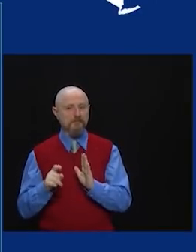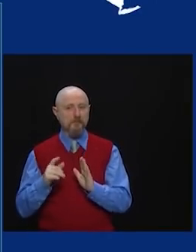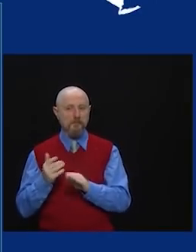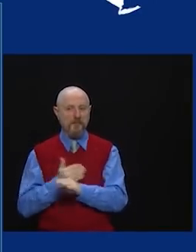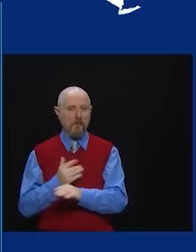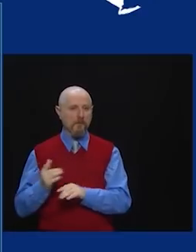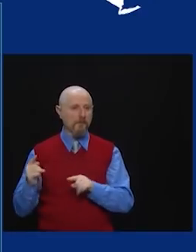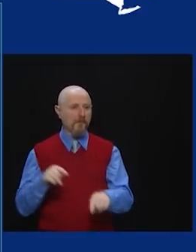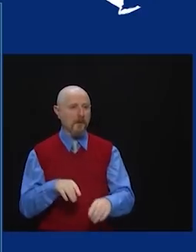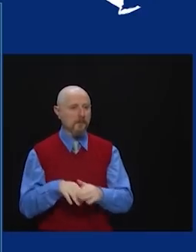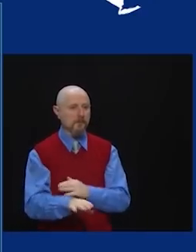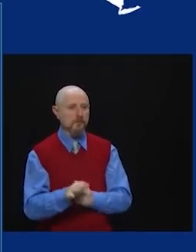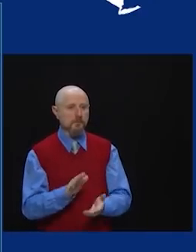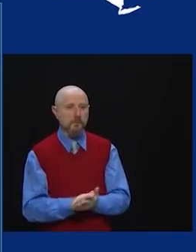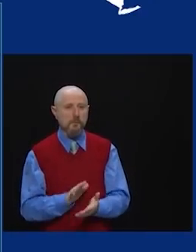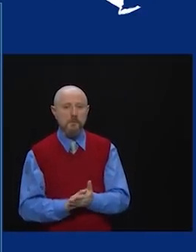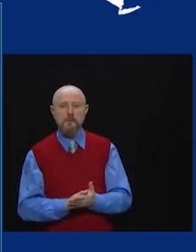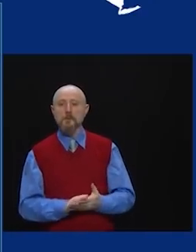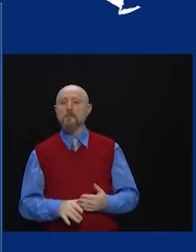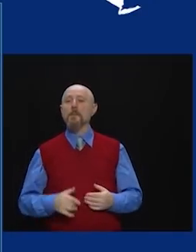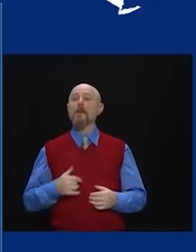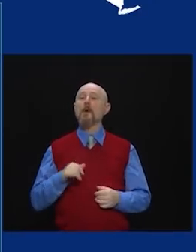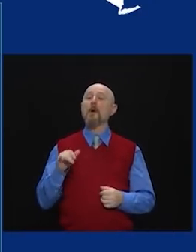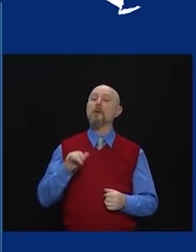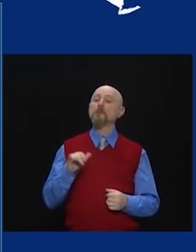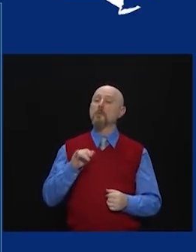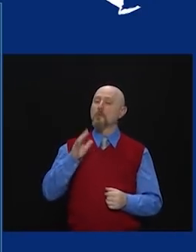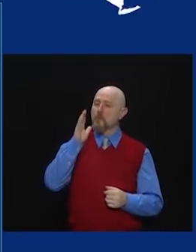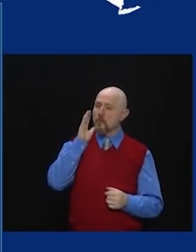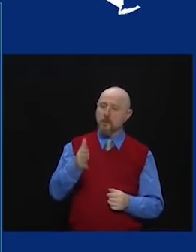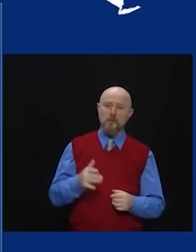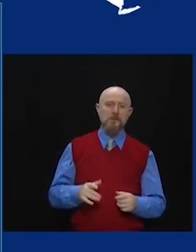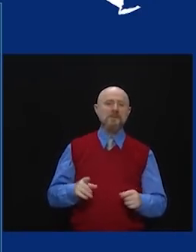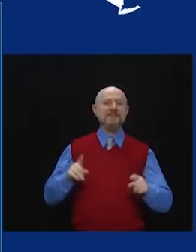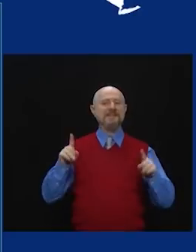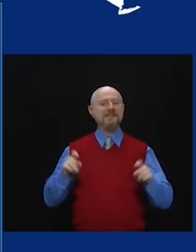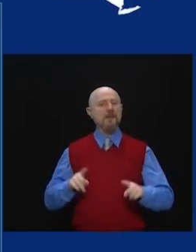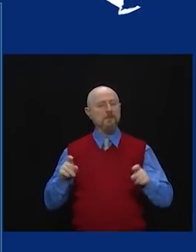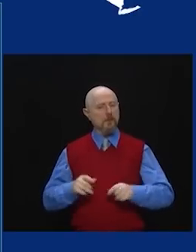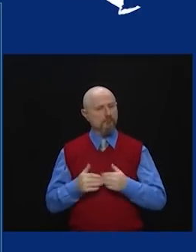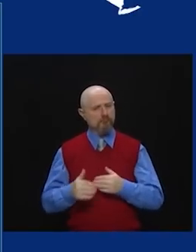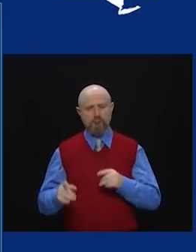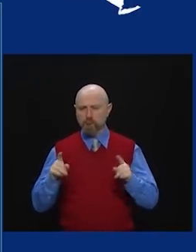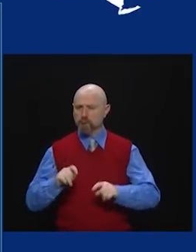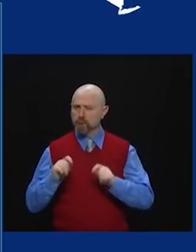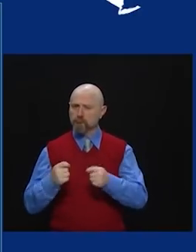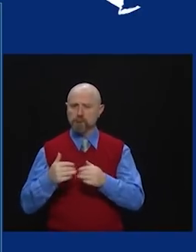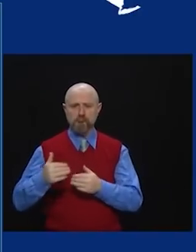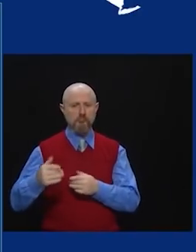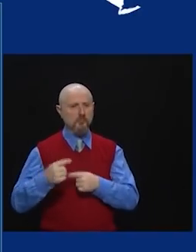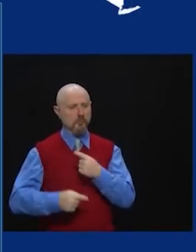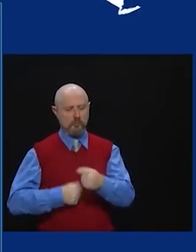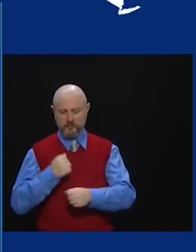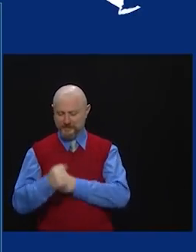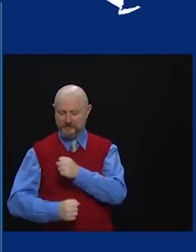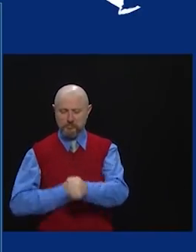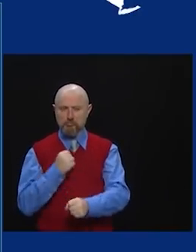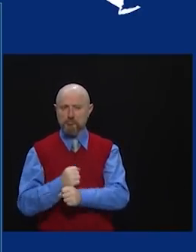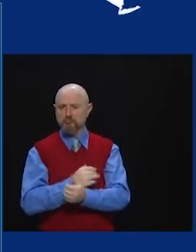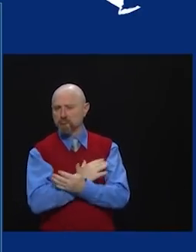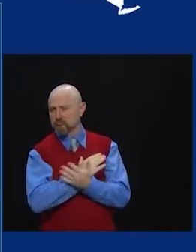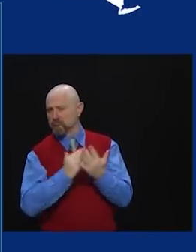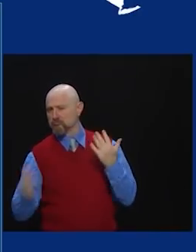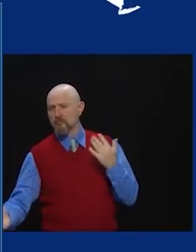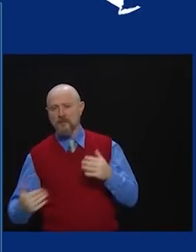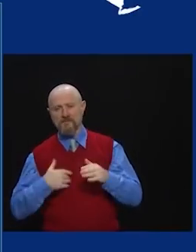campus. And also continue random sampling all through the year. We have to focus on this population because when it spreads quickly throughout